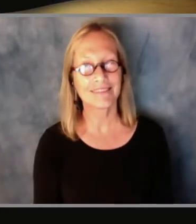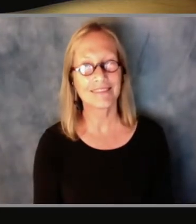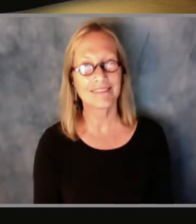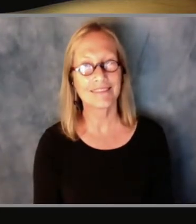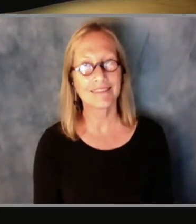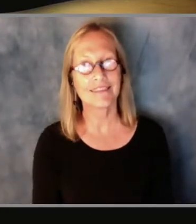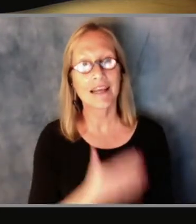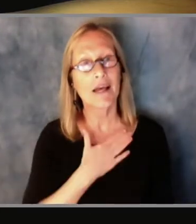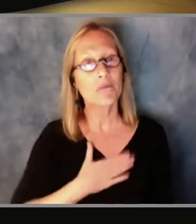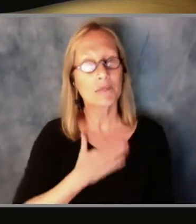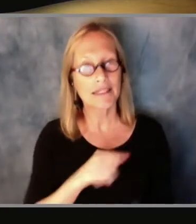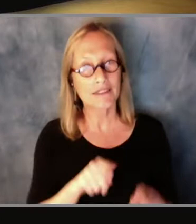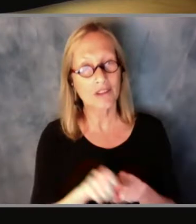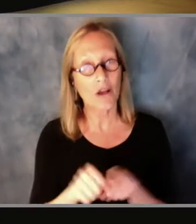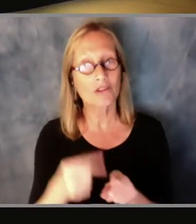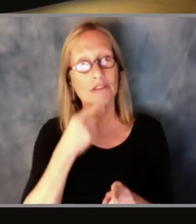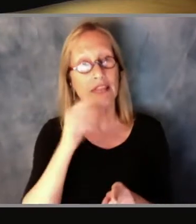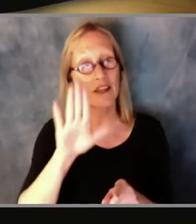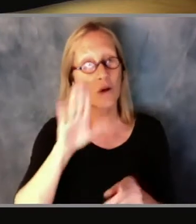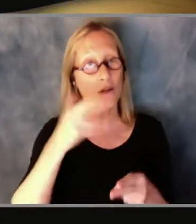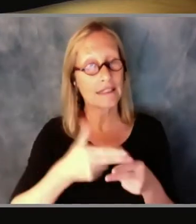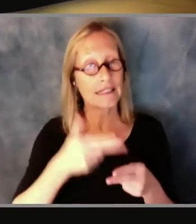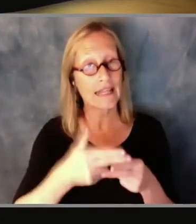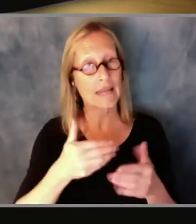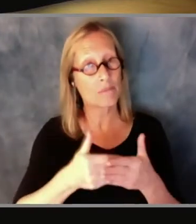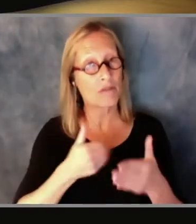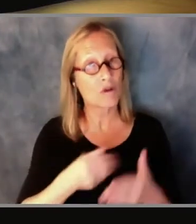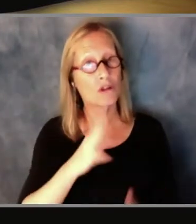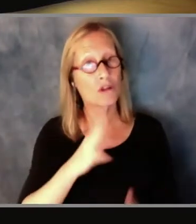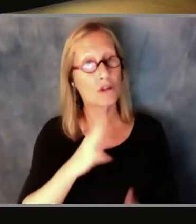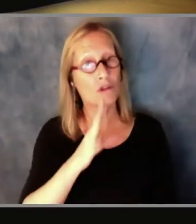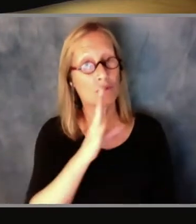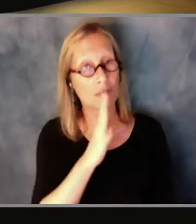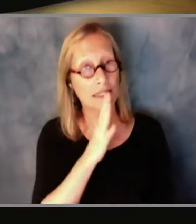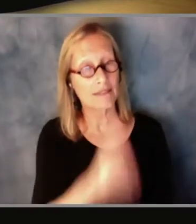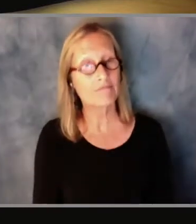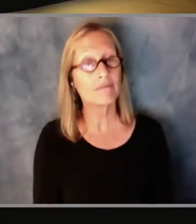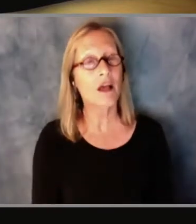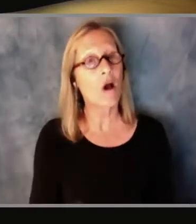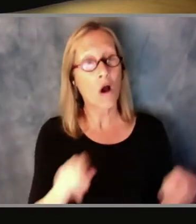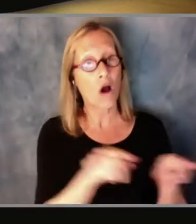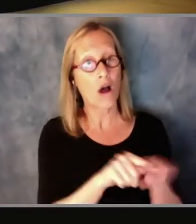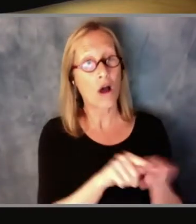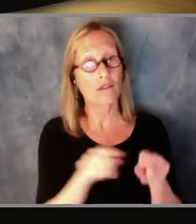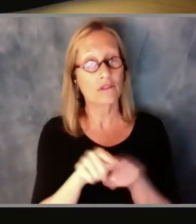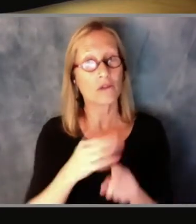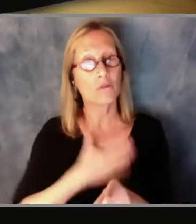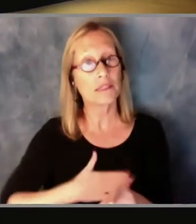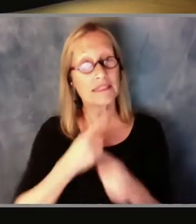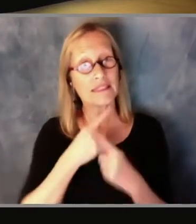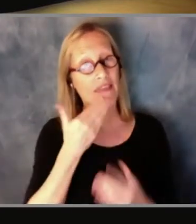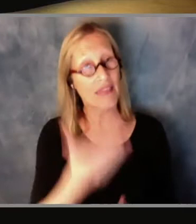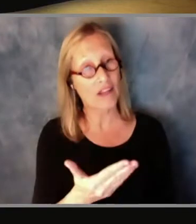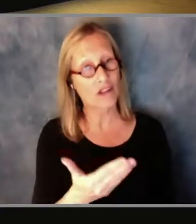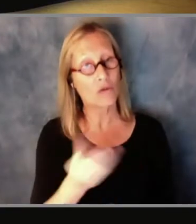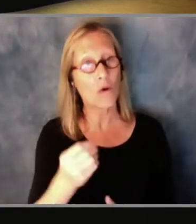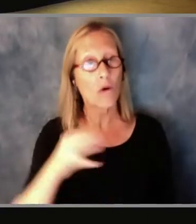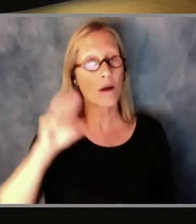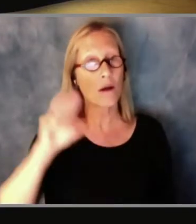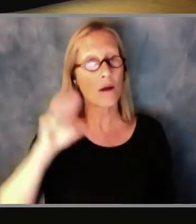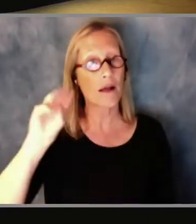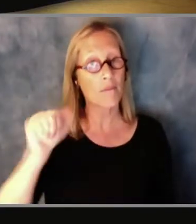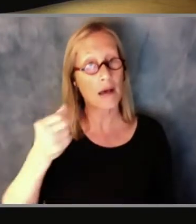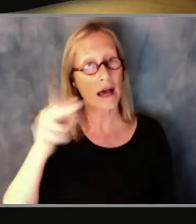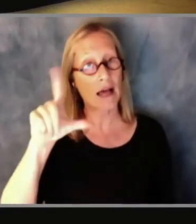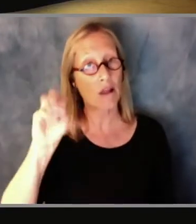Please say your name before speaking. Please say thank you or mahalo when